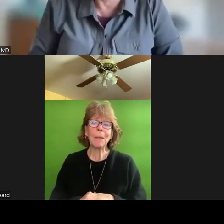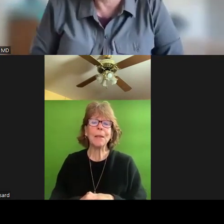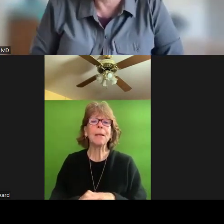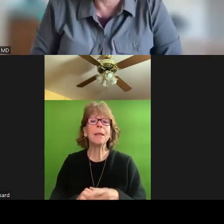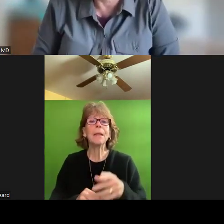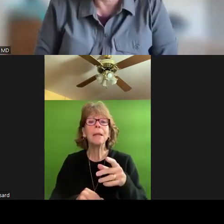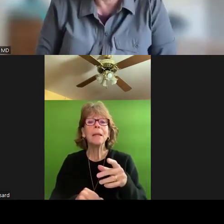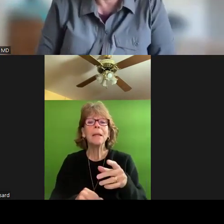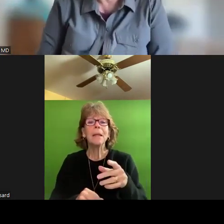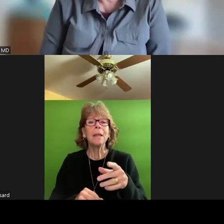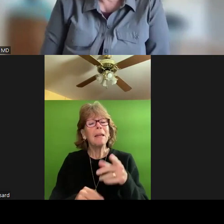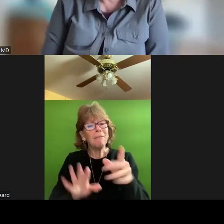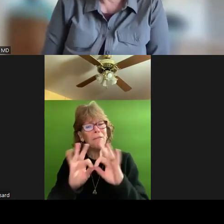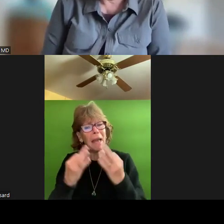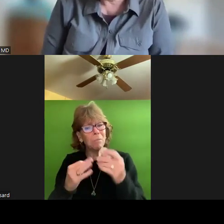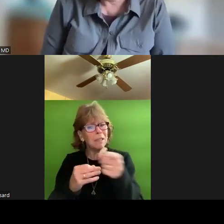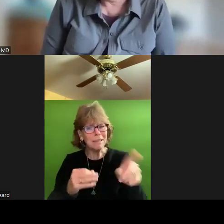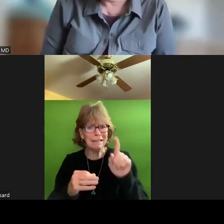Families need respect and support.